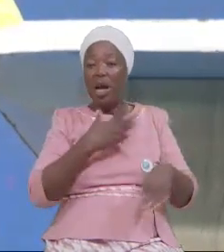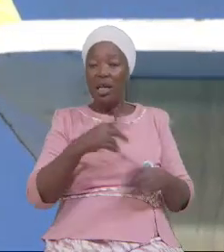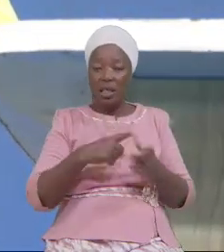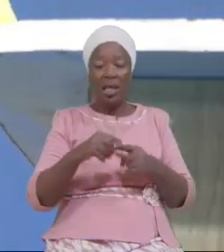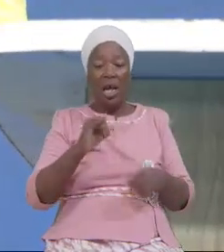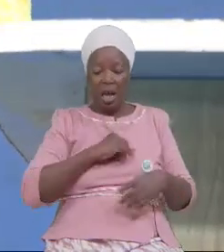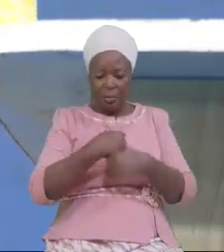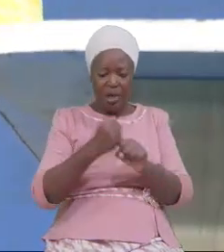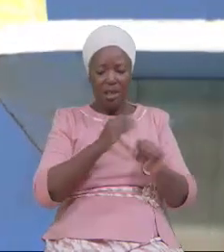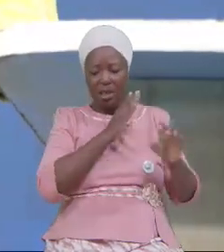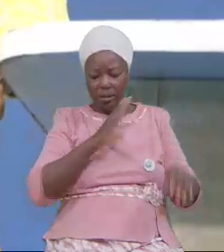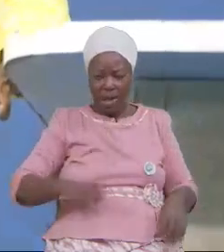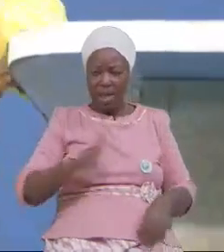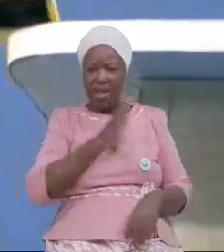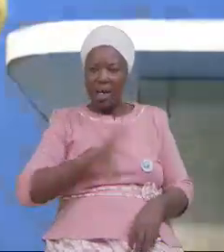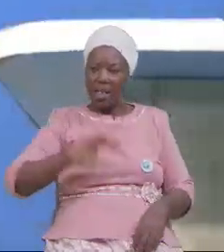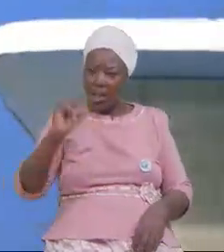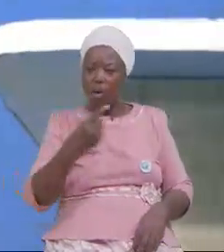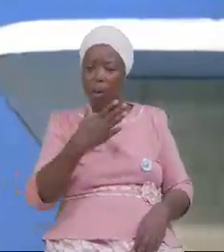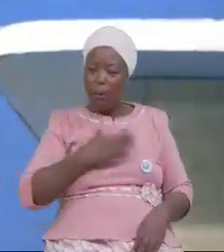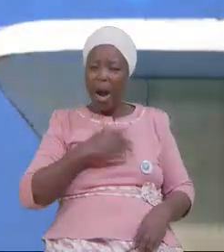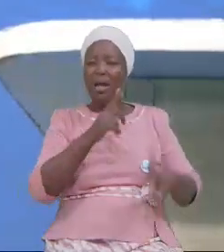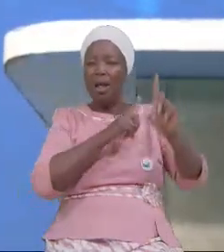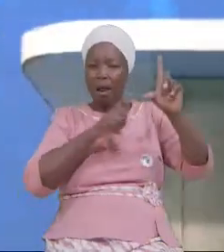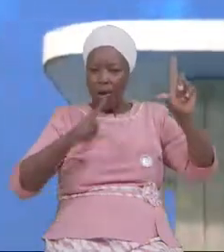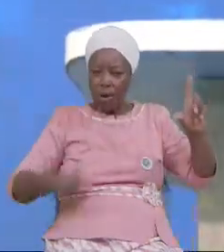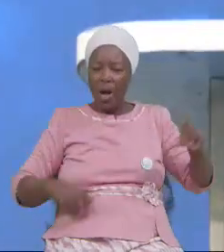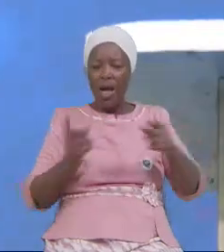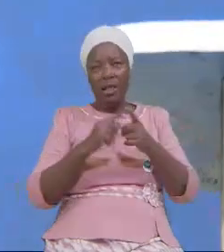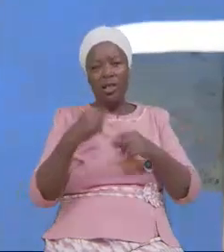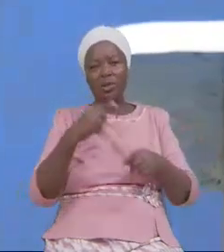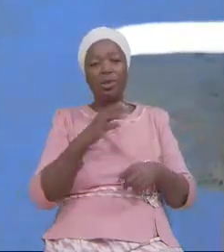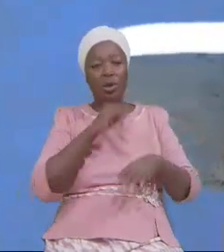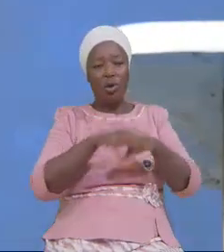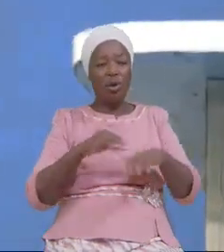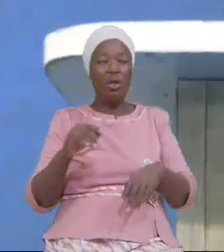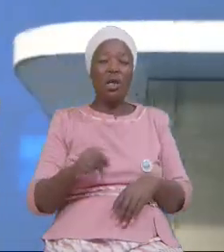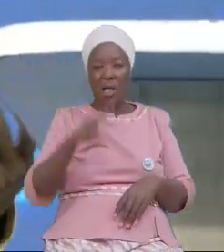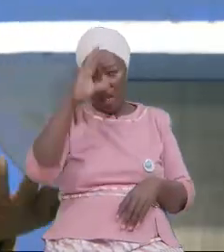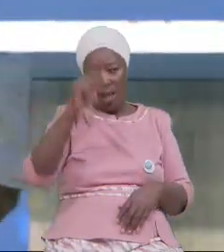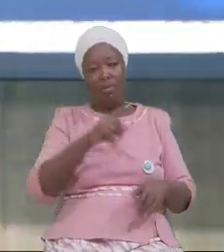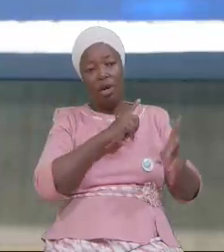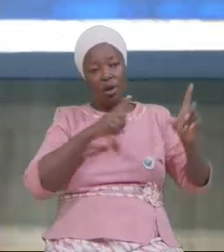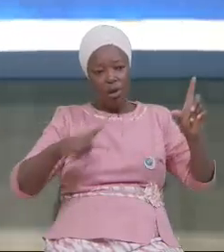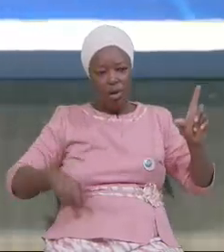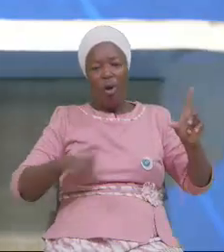Christ alone my Lord. And so he called him Lord again. Lord, I am not